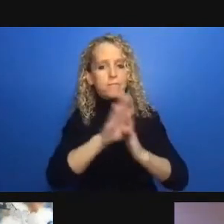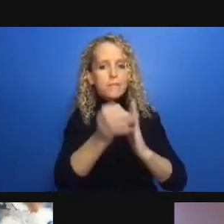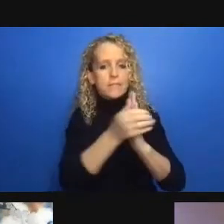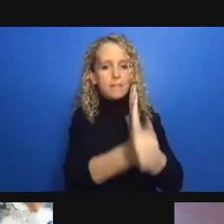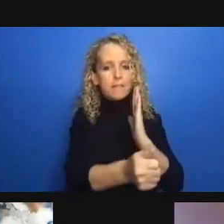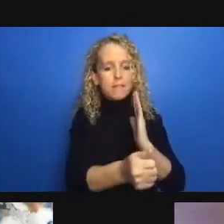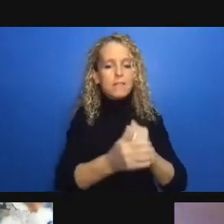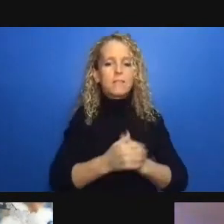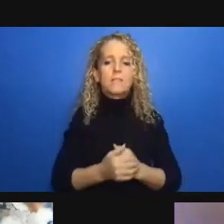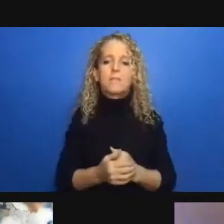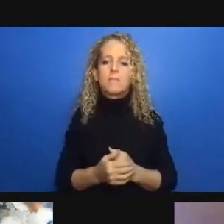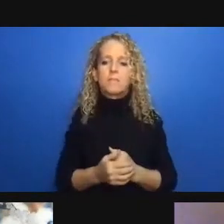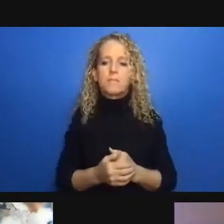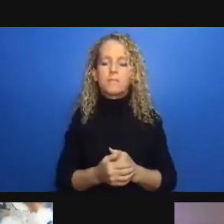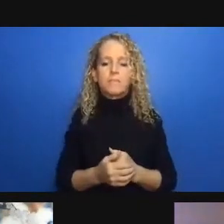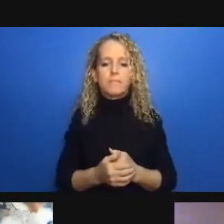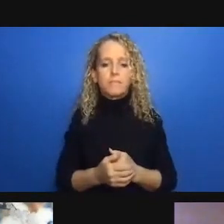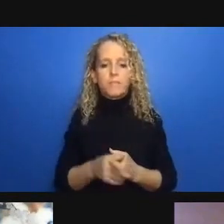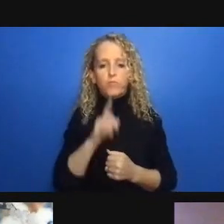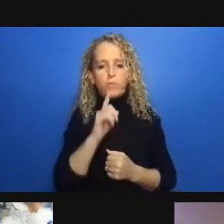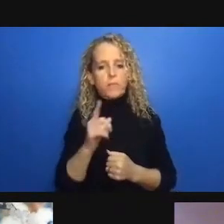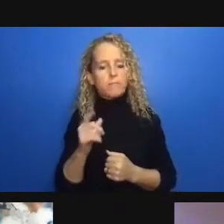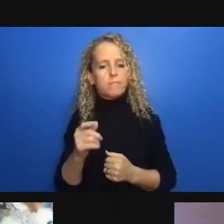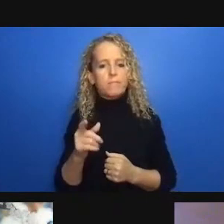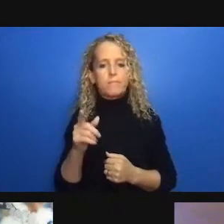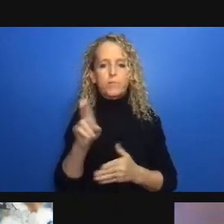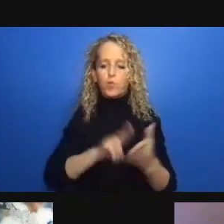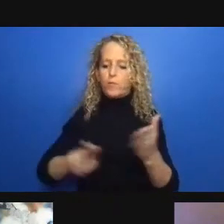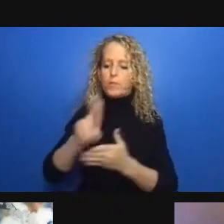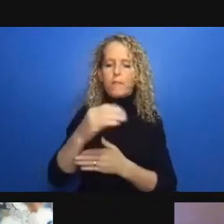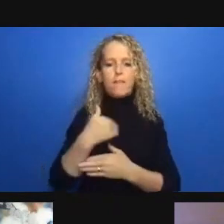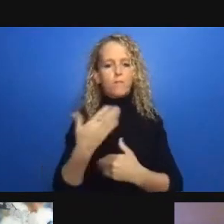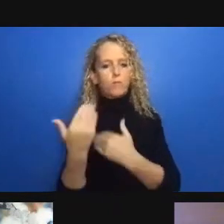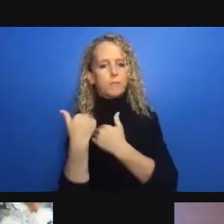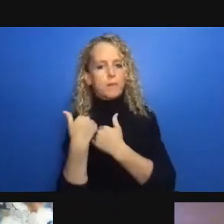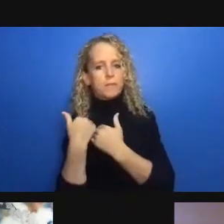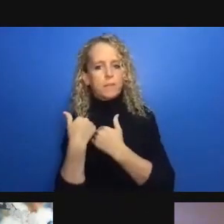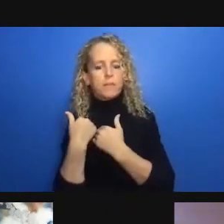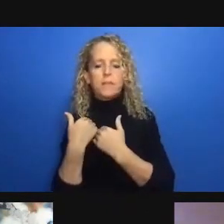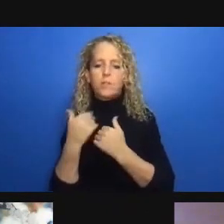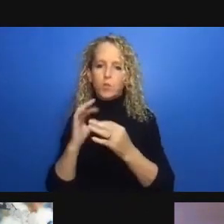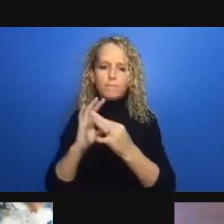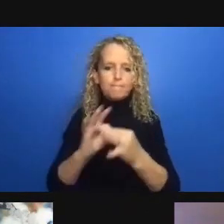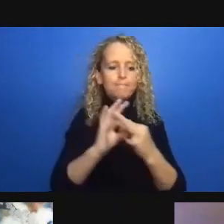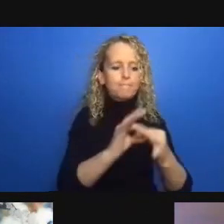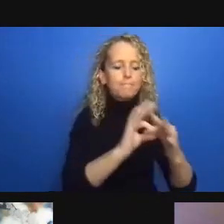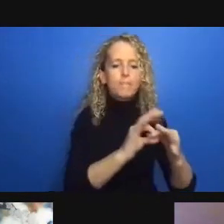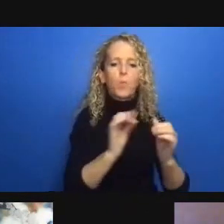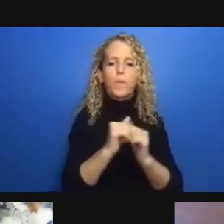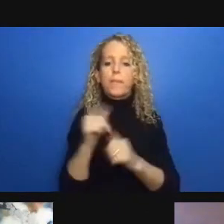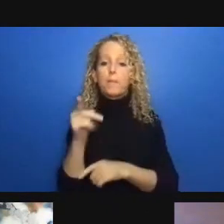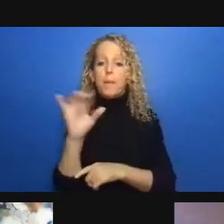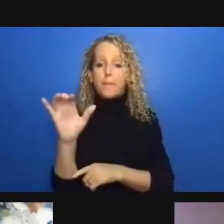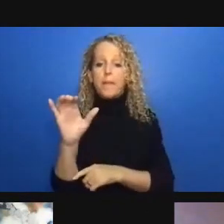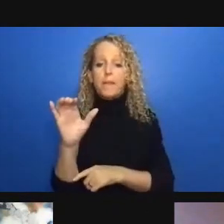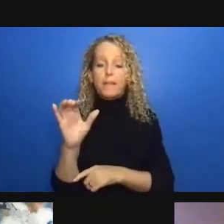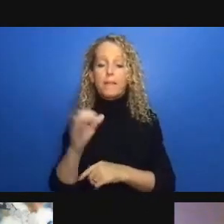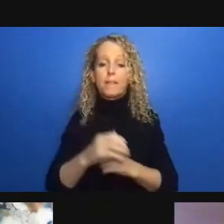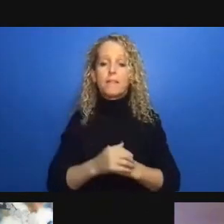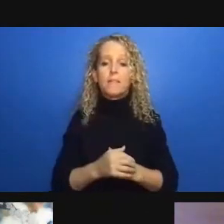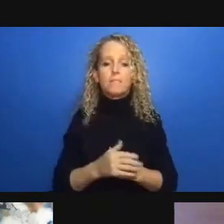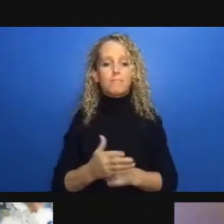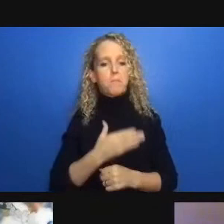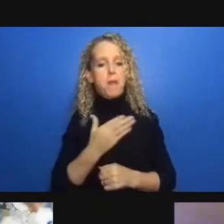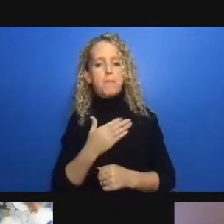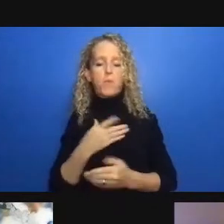the moving forward piece. We have responsibilities at universities, I think, to be as engaged and supportive in the public as possible. And so I'm really glad that we're having